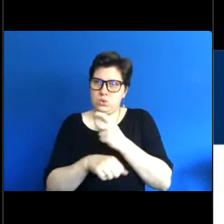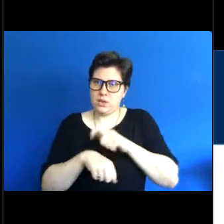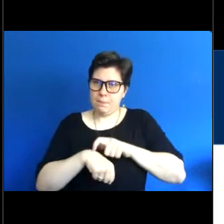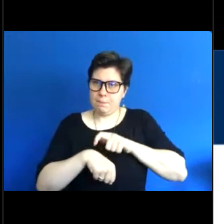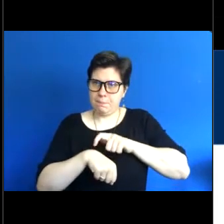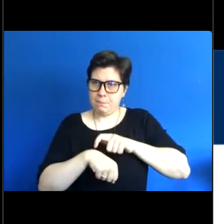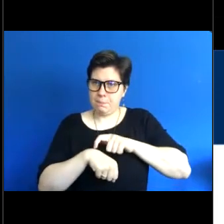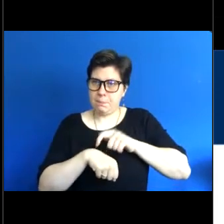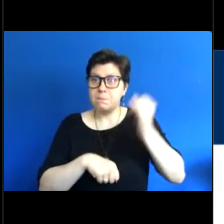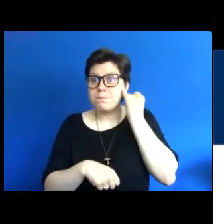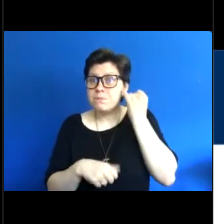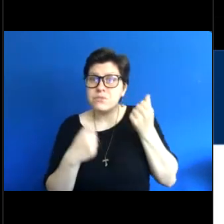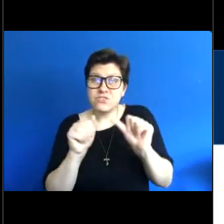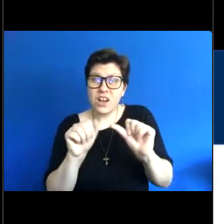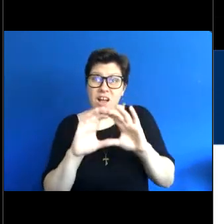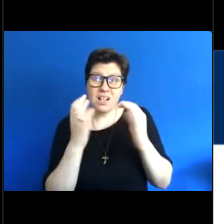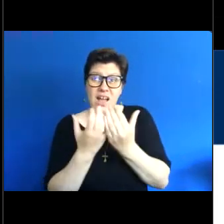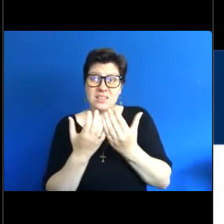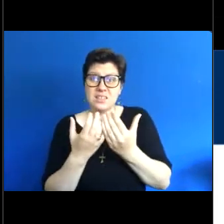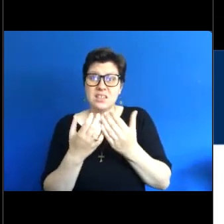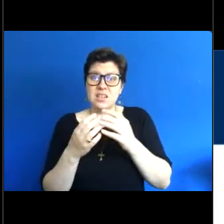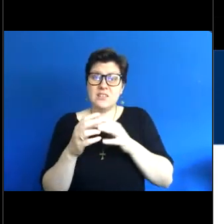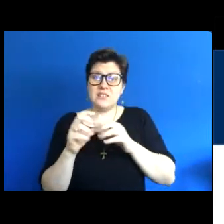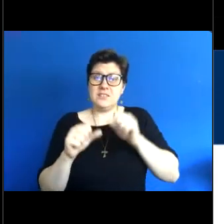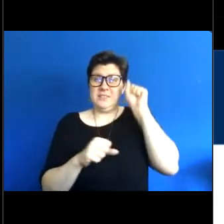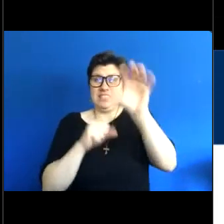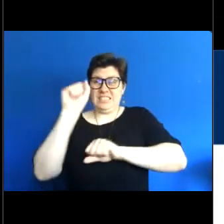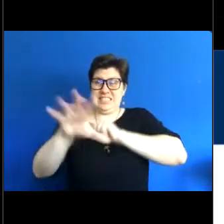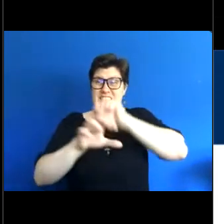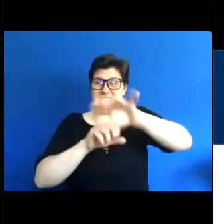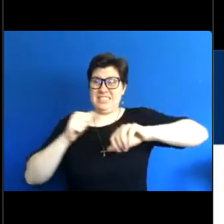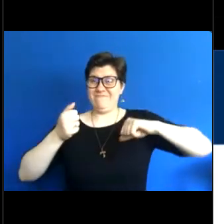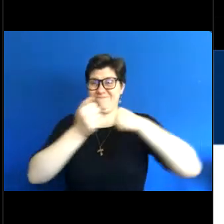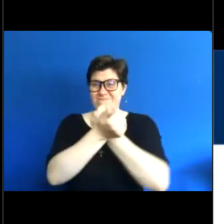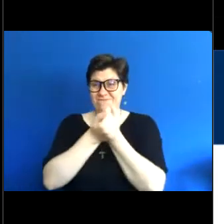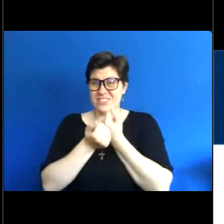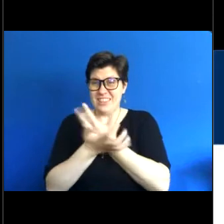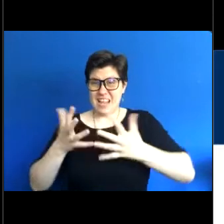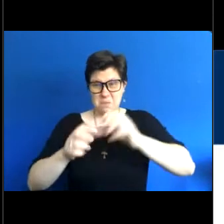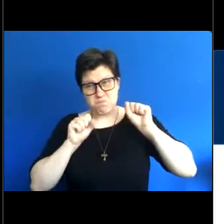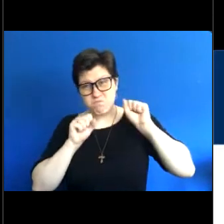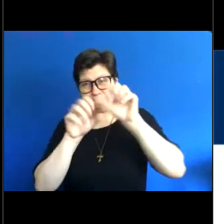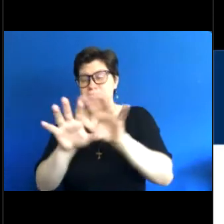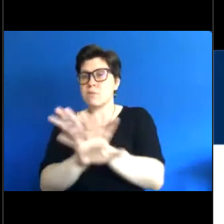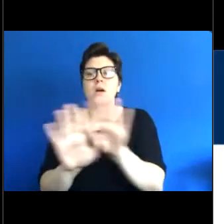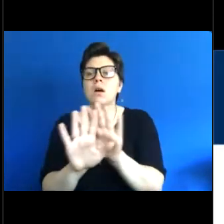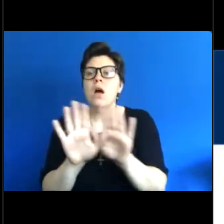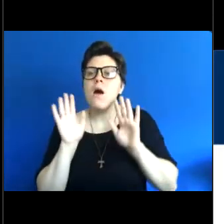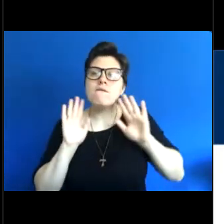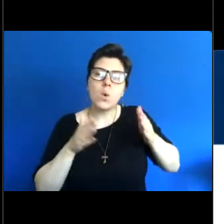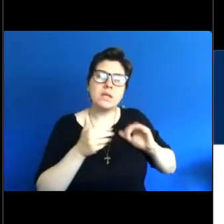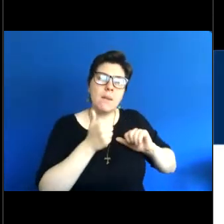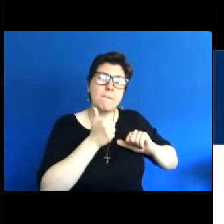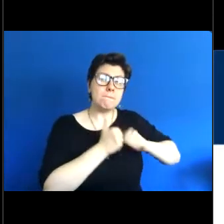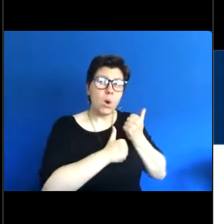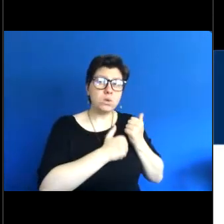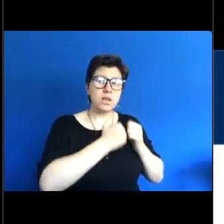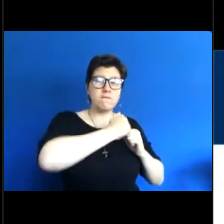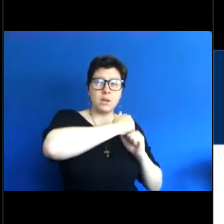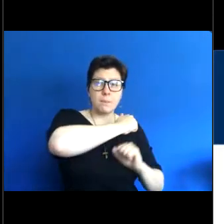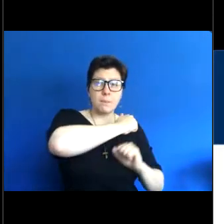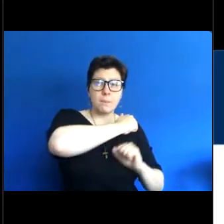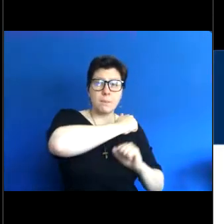trying in our classes to not jam pack everything in, but rather focus on the most fundamental and most essential truths and teachings